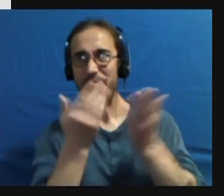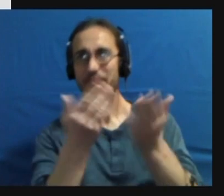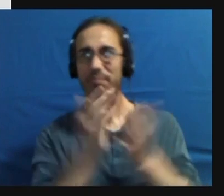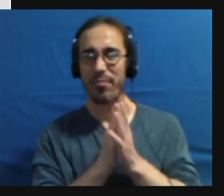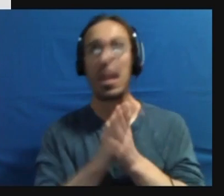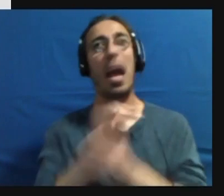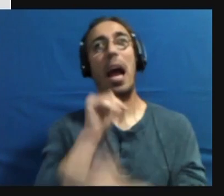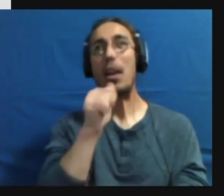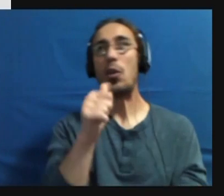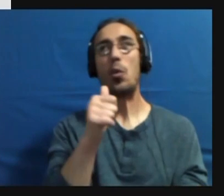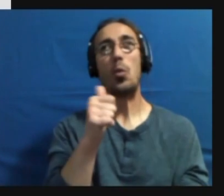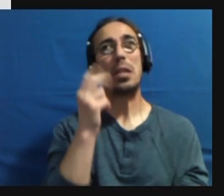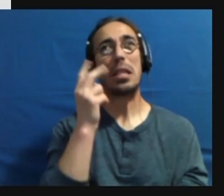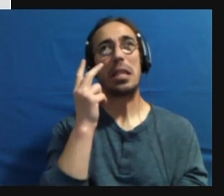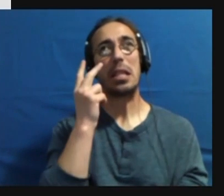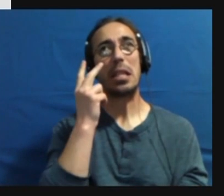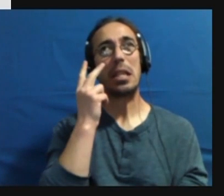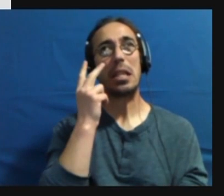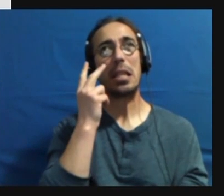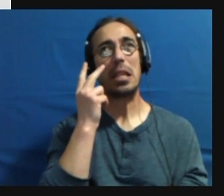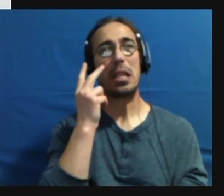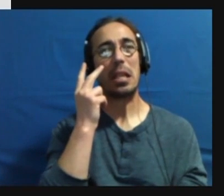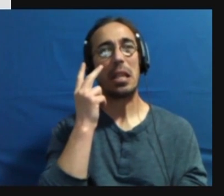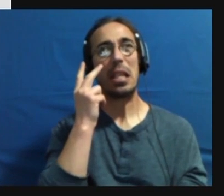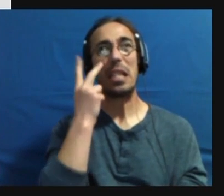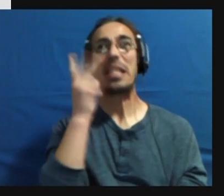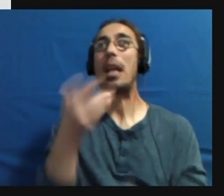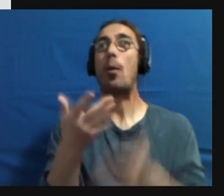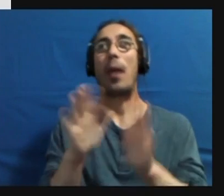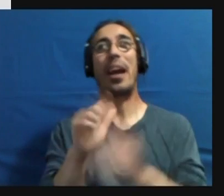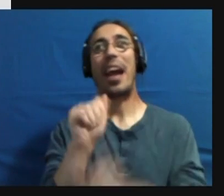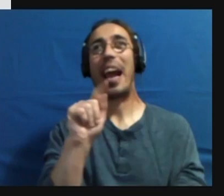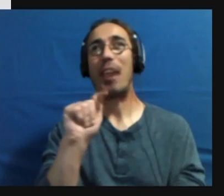don't see and frame autism in this way at all.